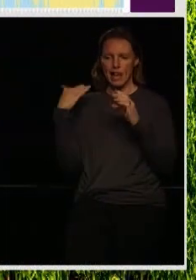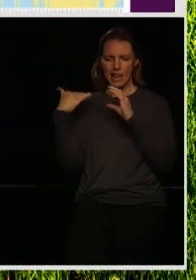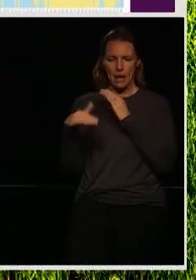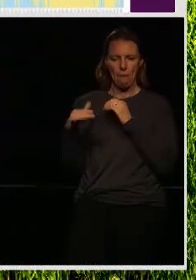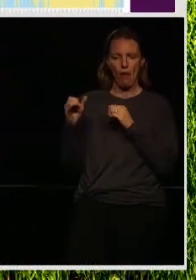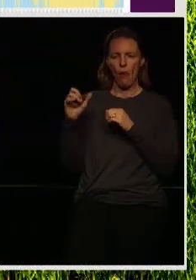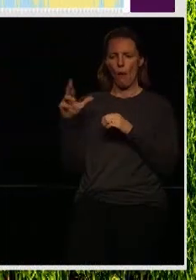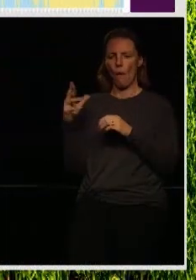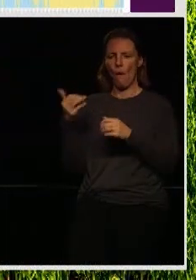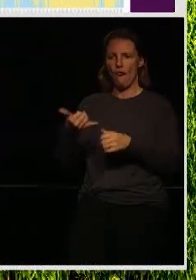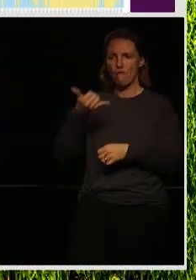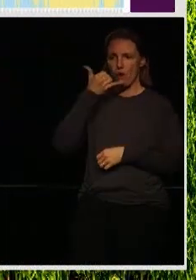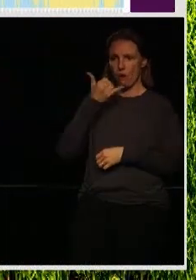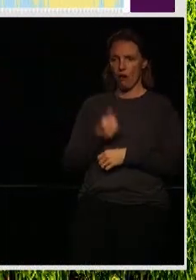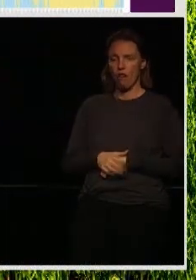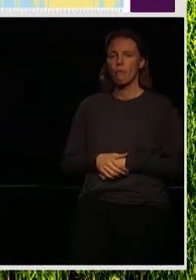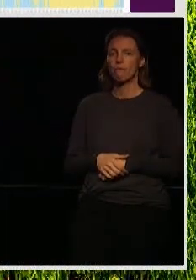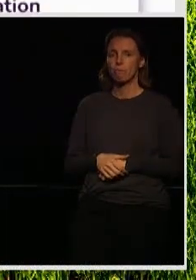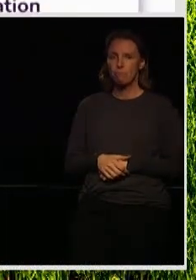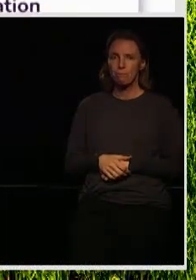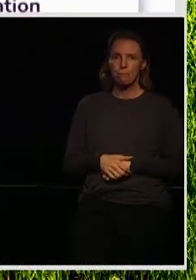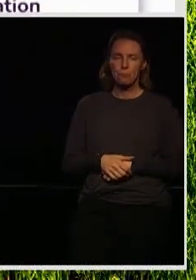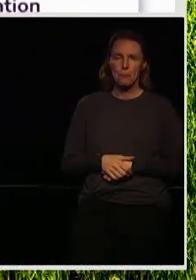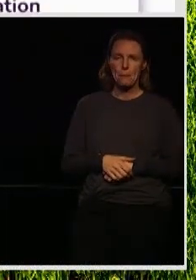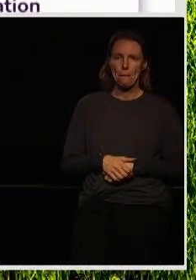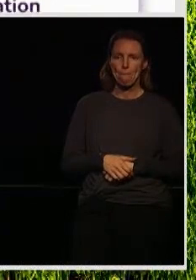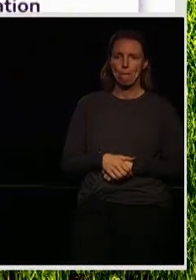email, or a phone call, in fact.